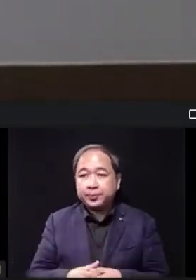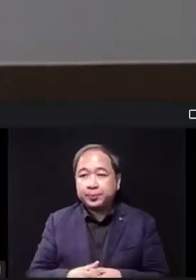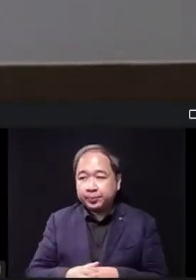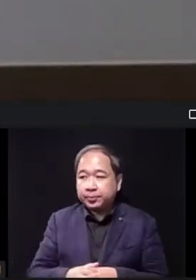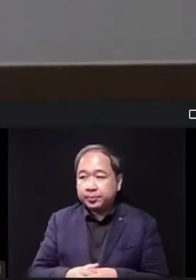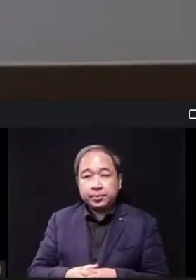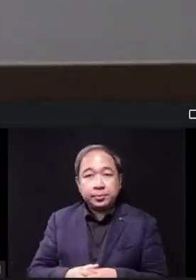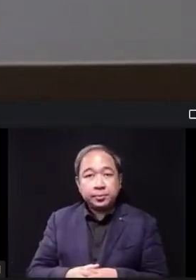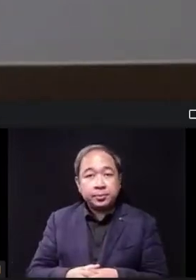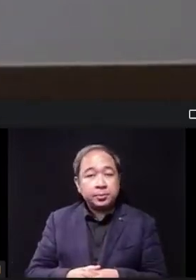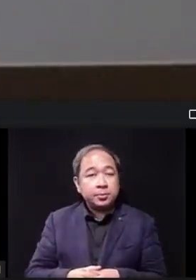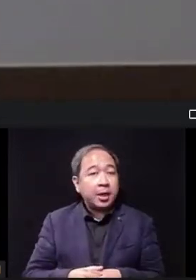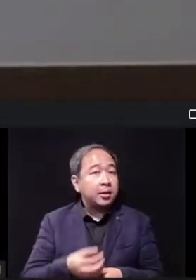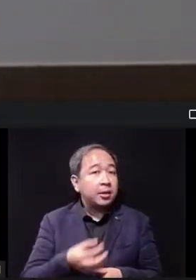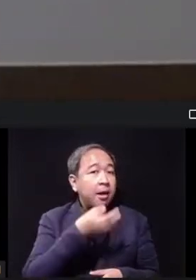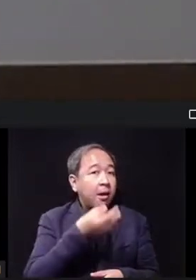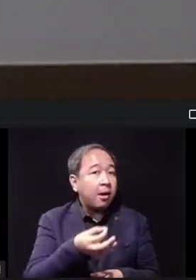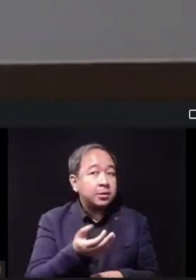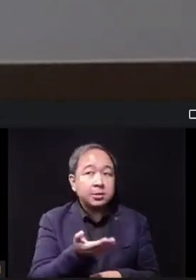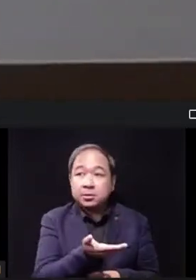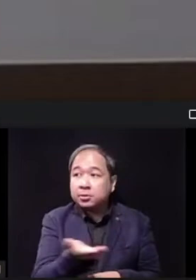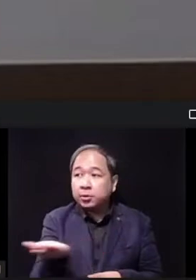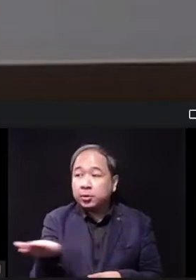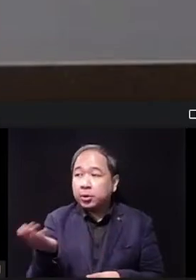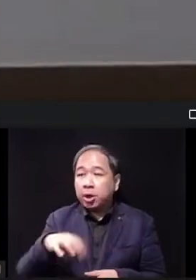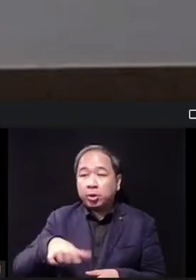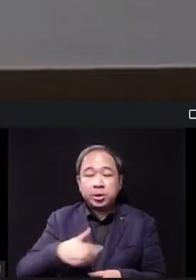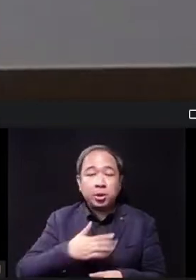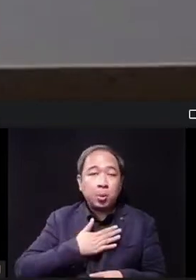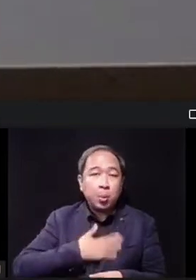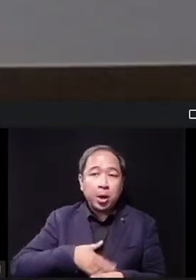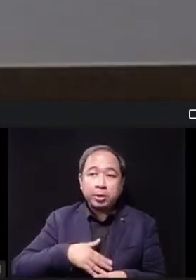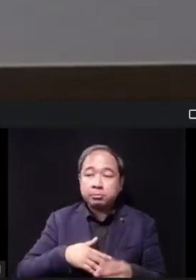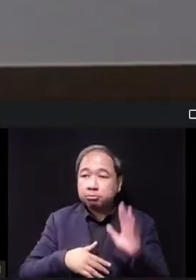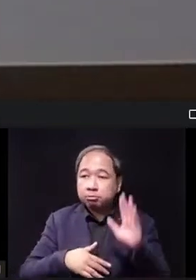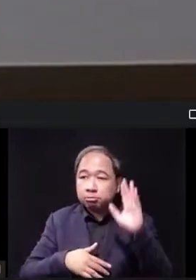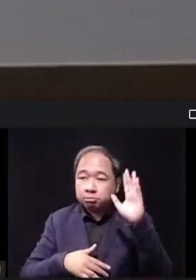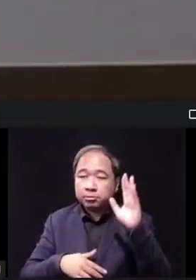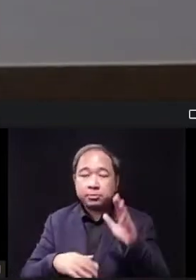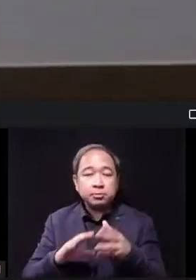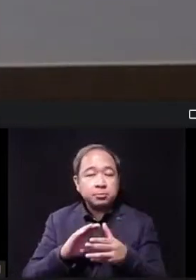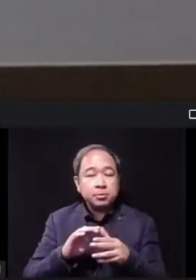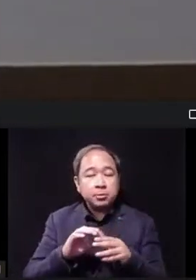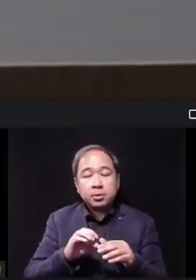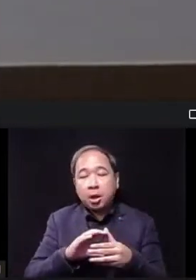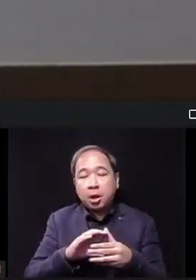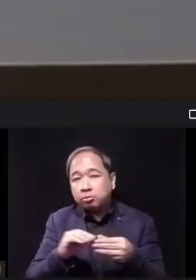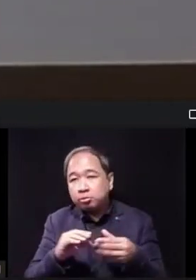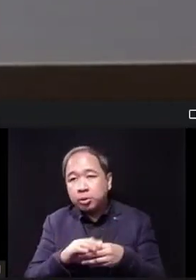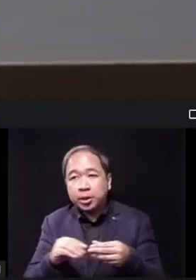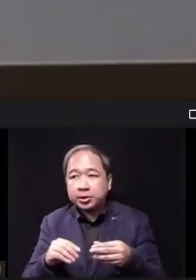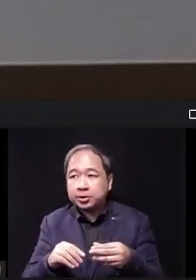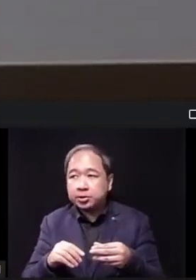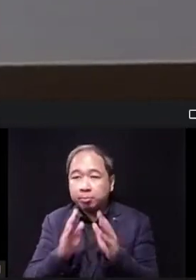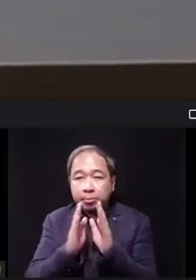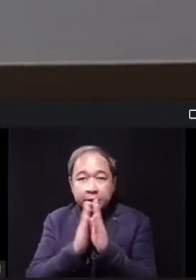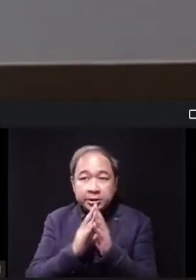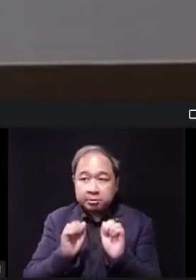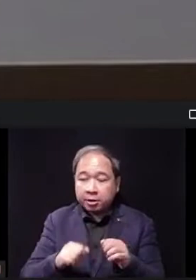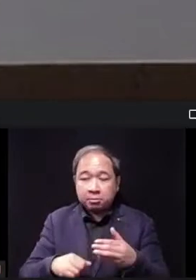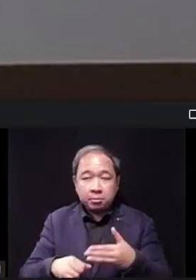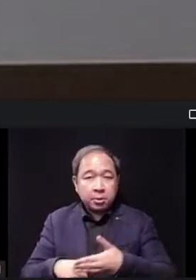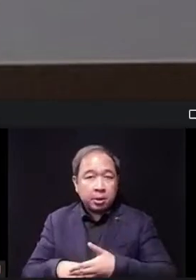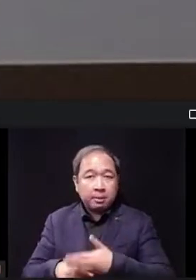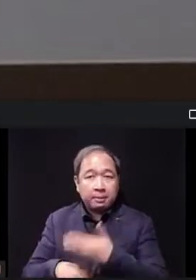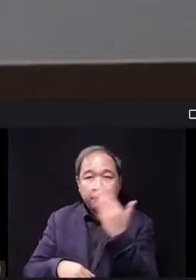I would like to ask any other country wishing to make a statement to raise their flag before